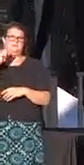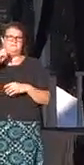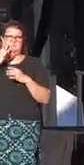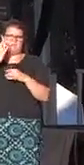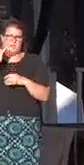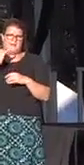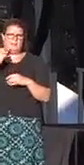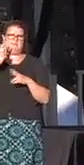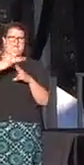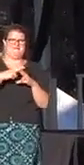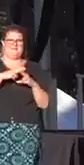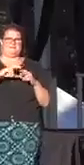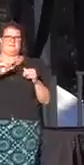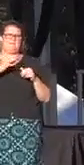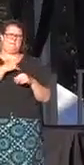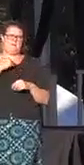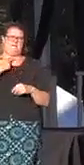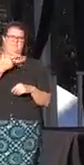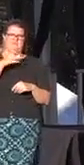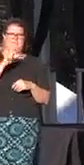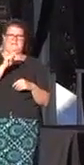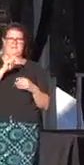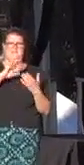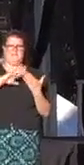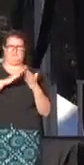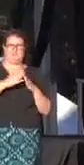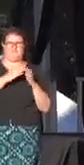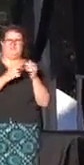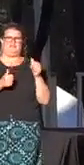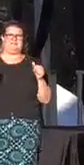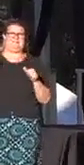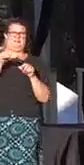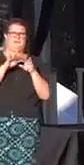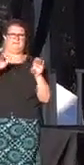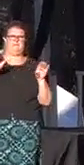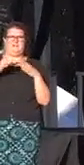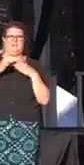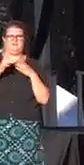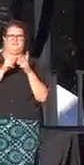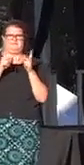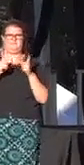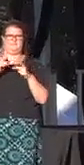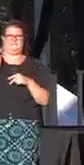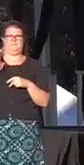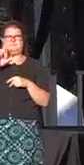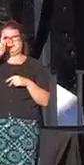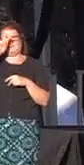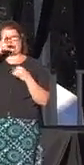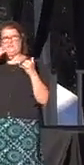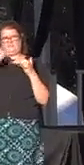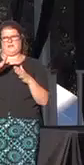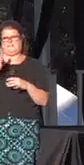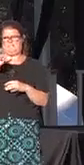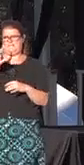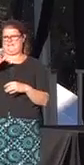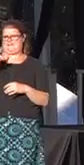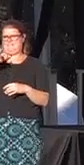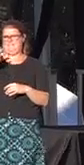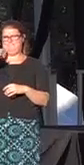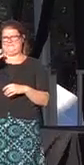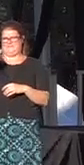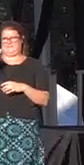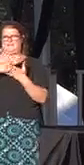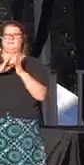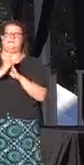the LGBTQ community to a senior level leadership position. Former Padres player Billy Bean became